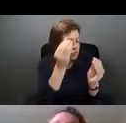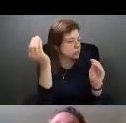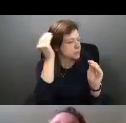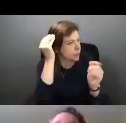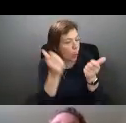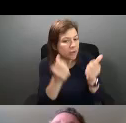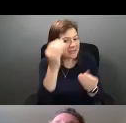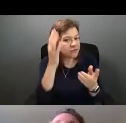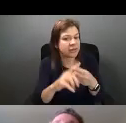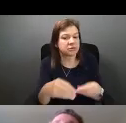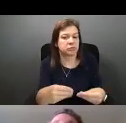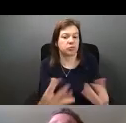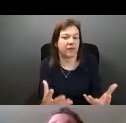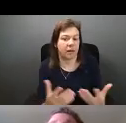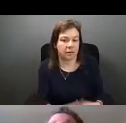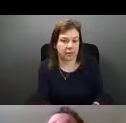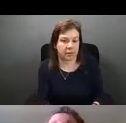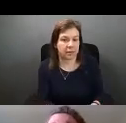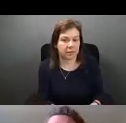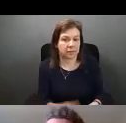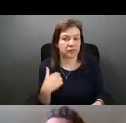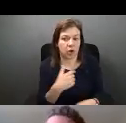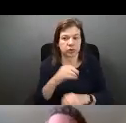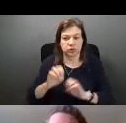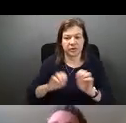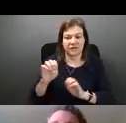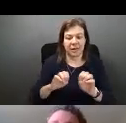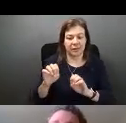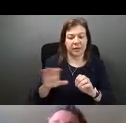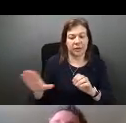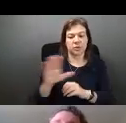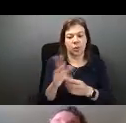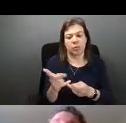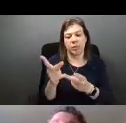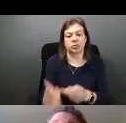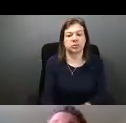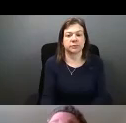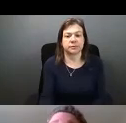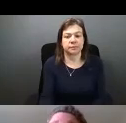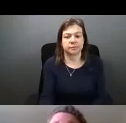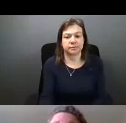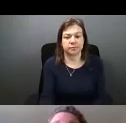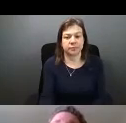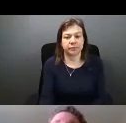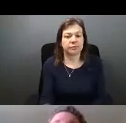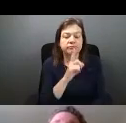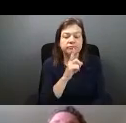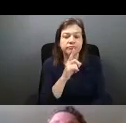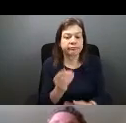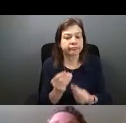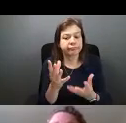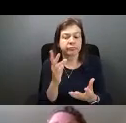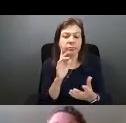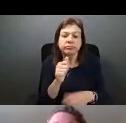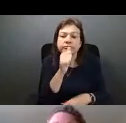you are providing us to evaluate your proposal. Don't disclose